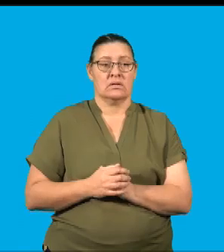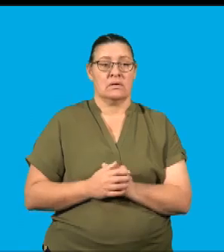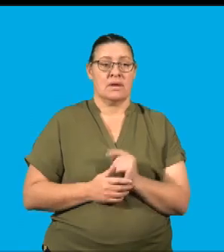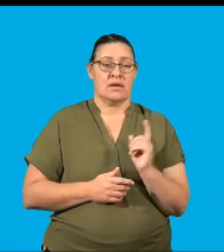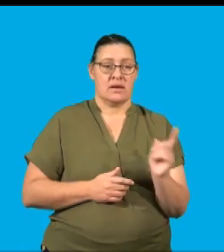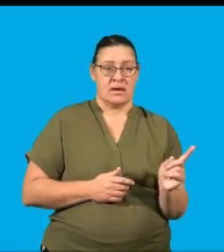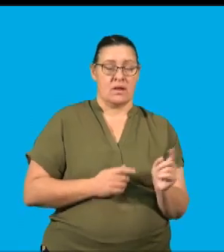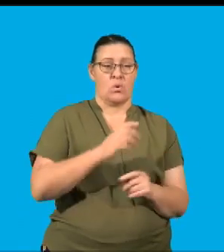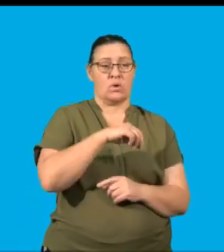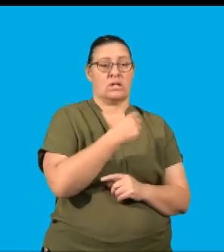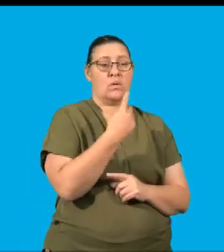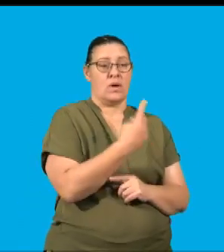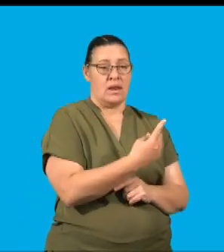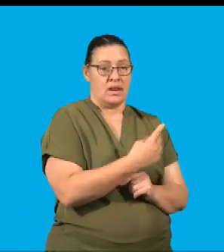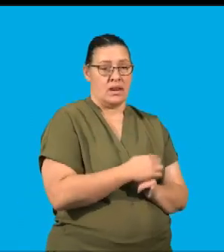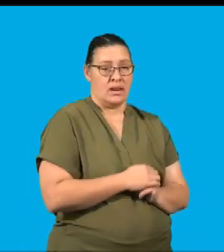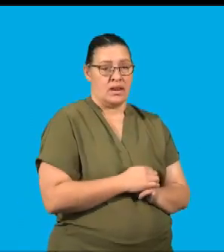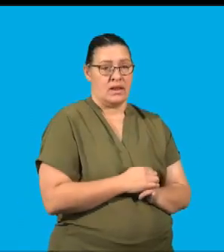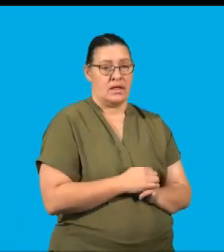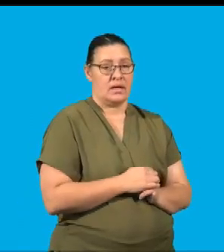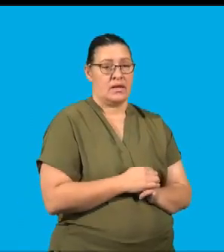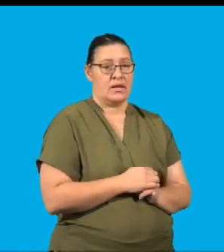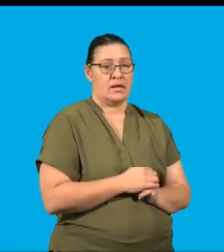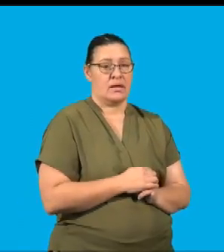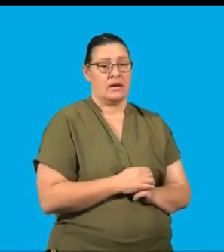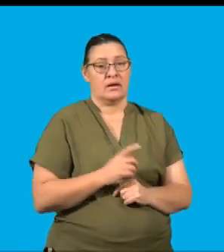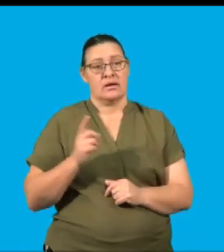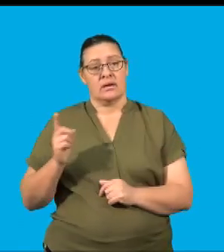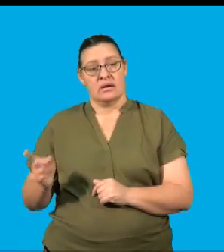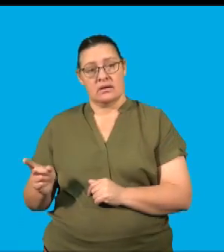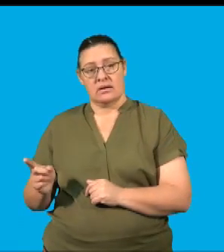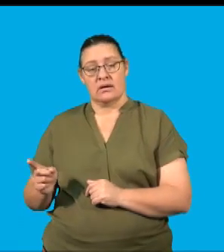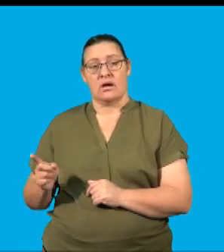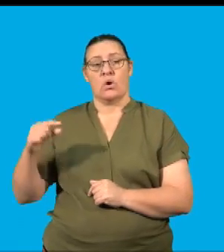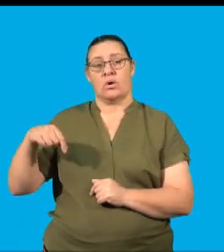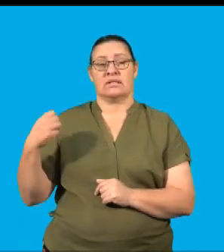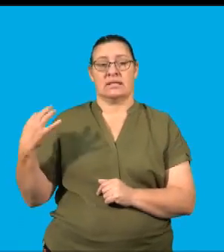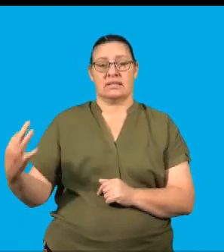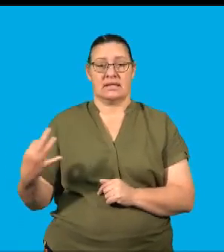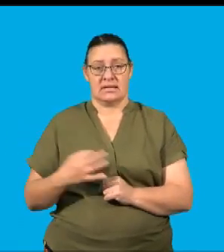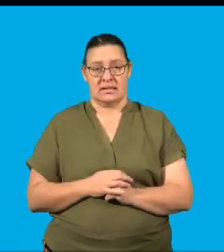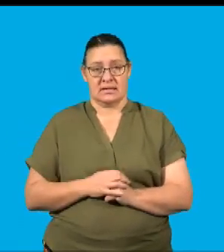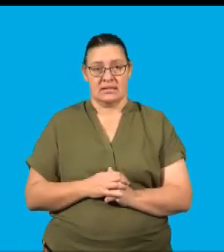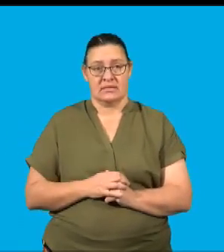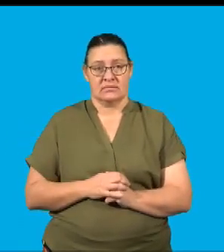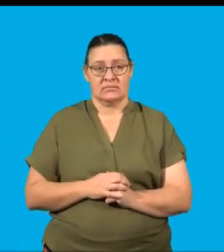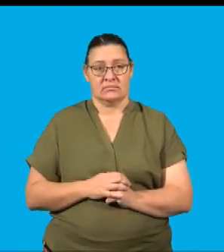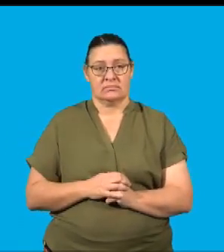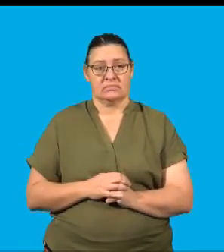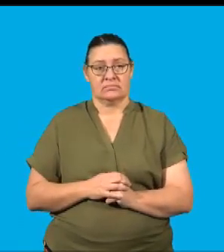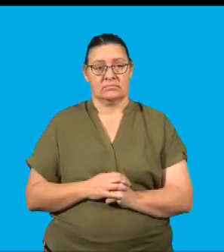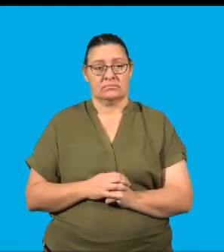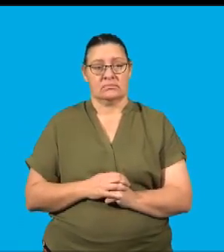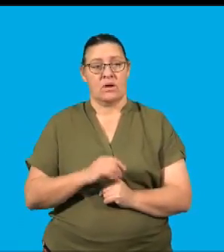quartile 1. This is your quartile 1. And this here, this would be your quartile 3. This is quartile